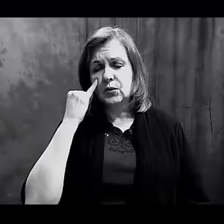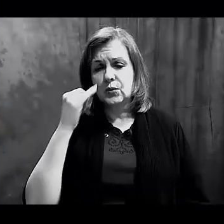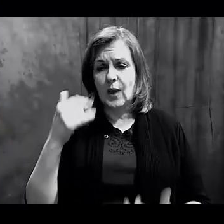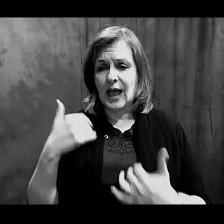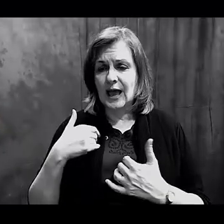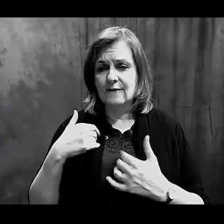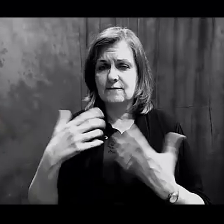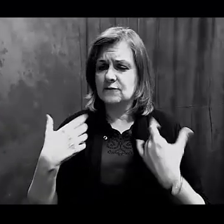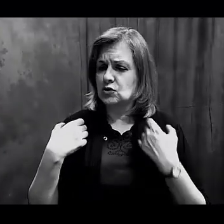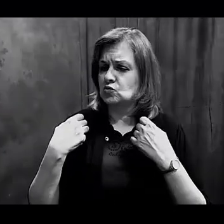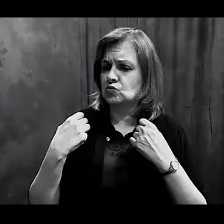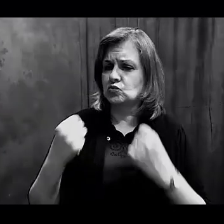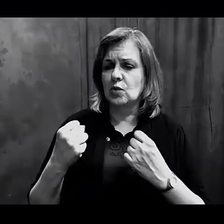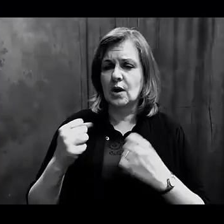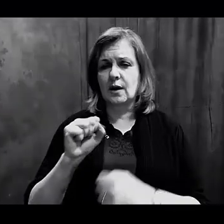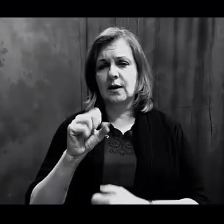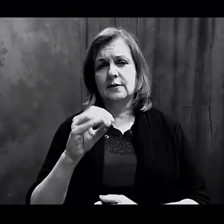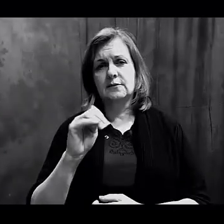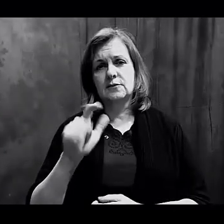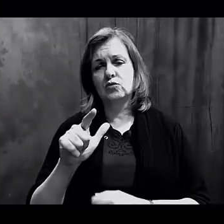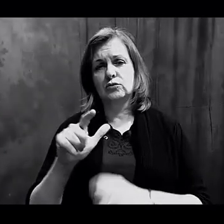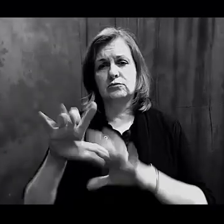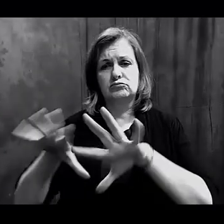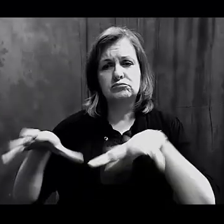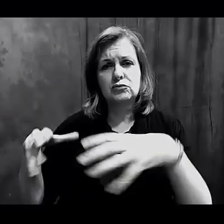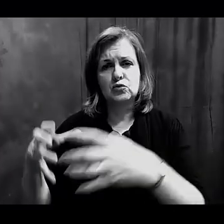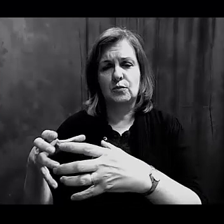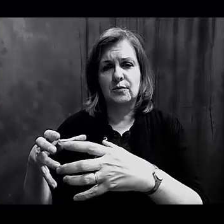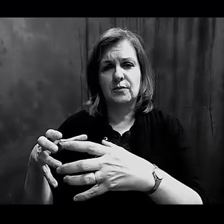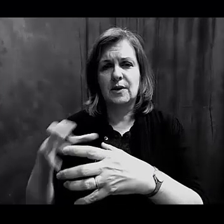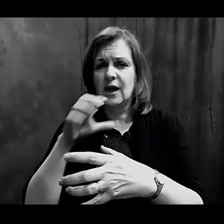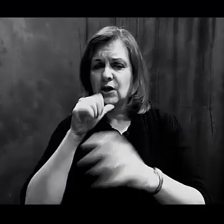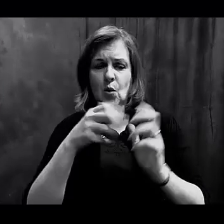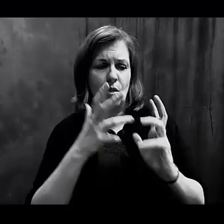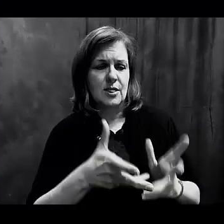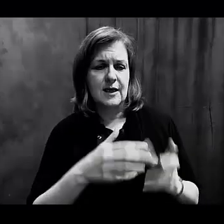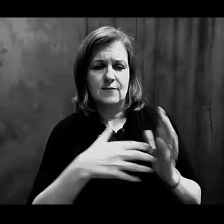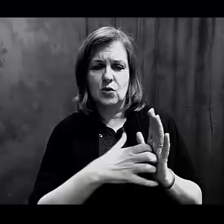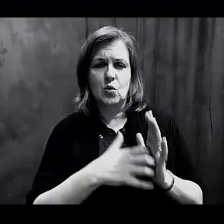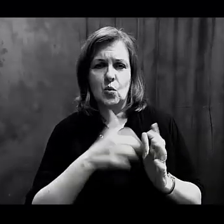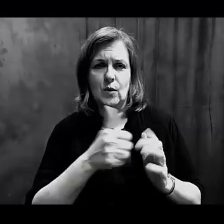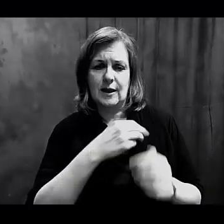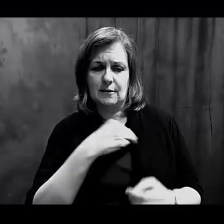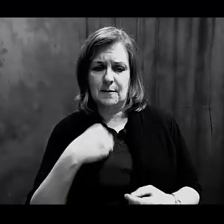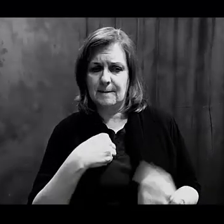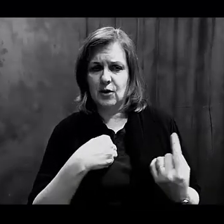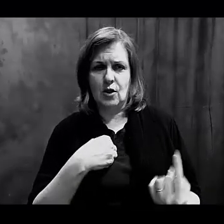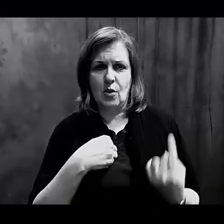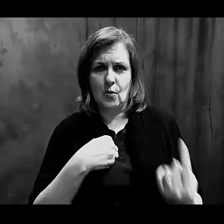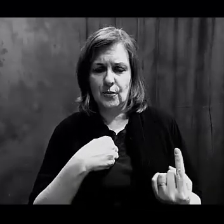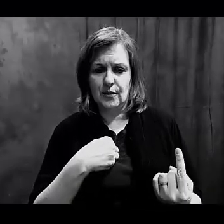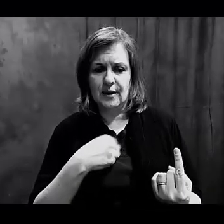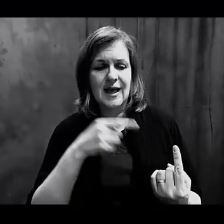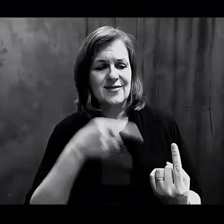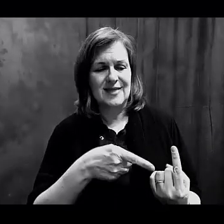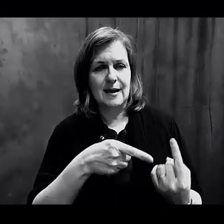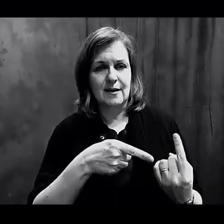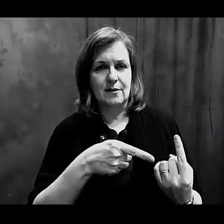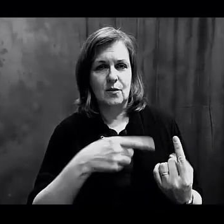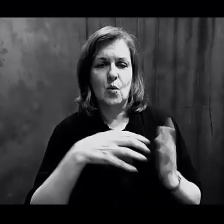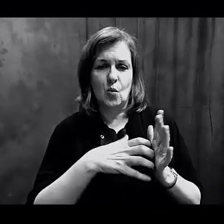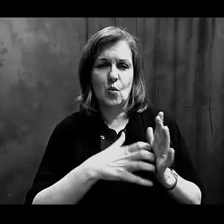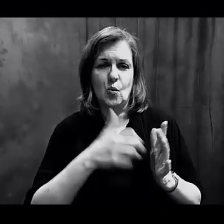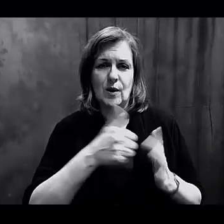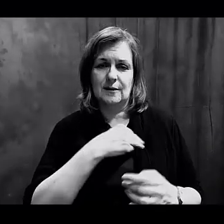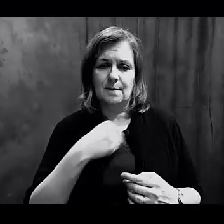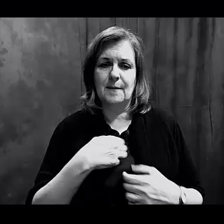So if you really are going to have a strong social network, you don't leave the weakest member behind, but that weakest